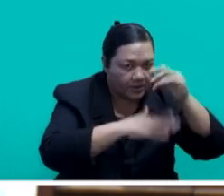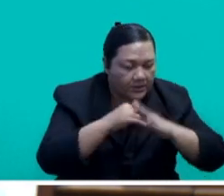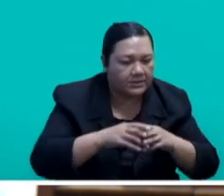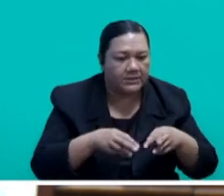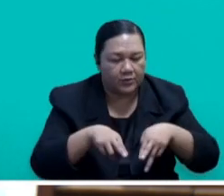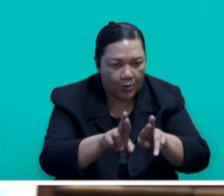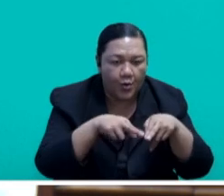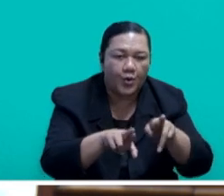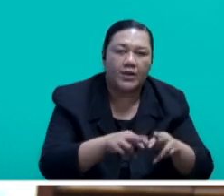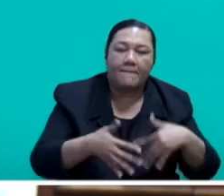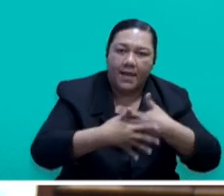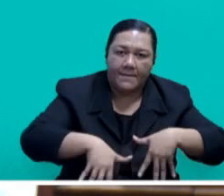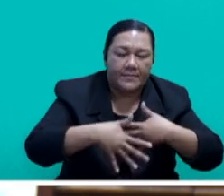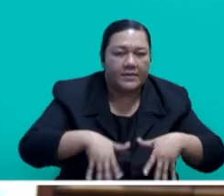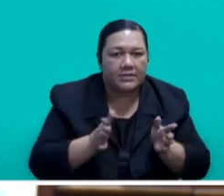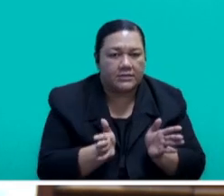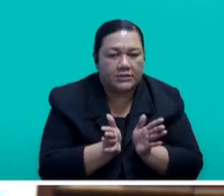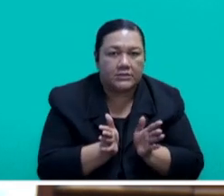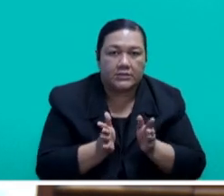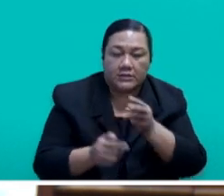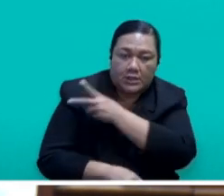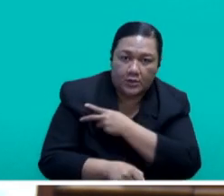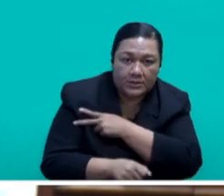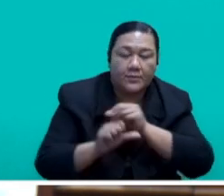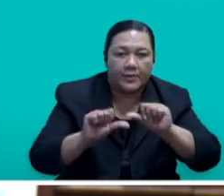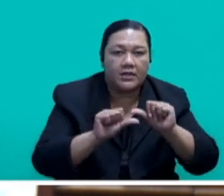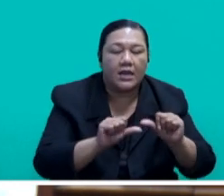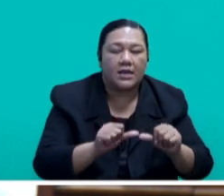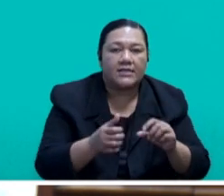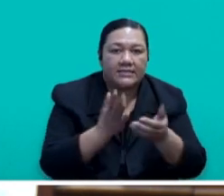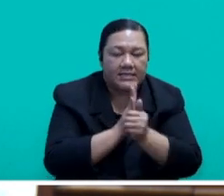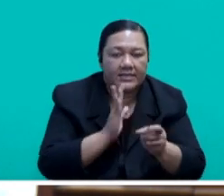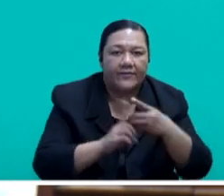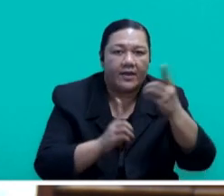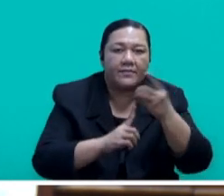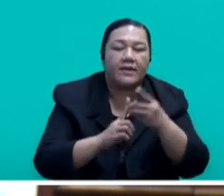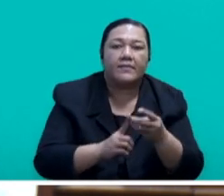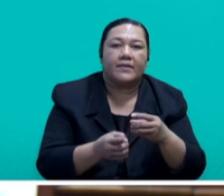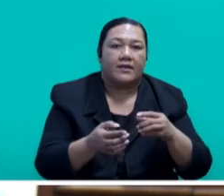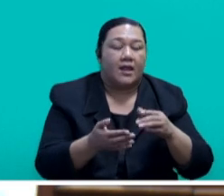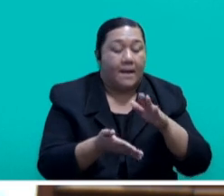public security, skills development, poverty alleviation, and welfare.